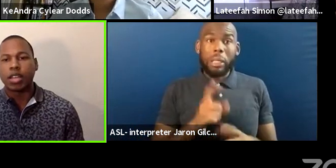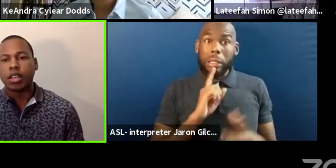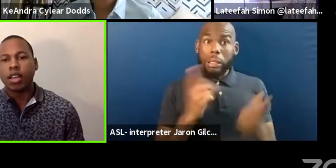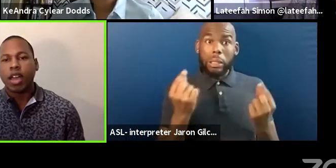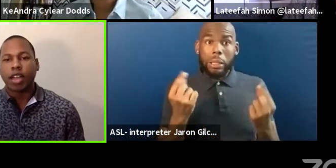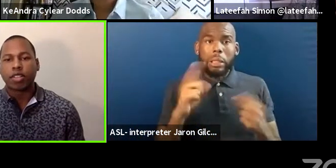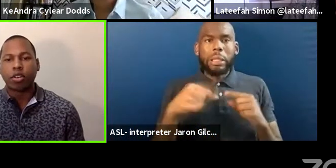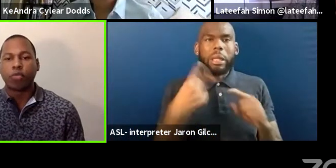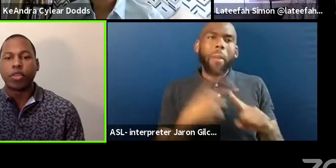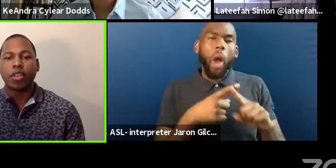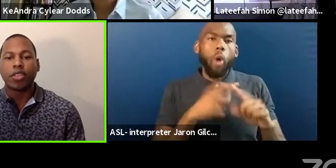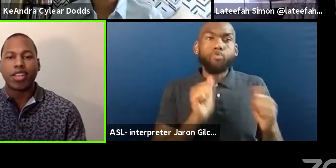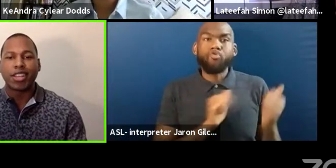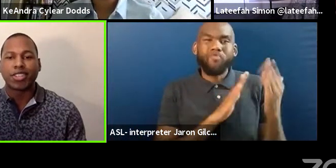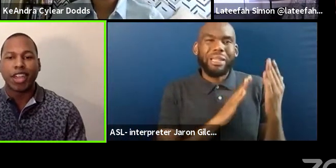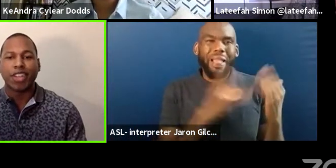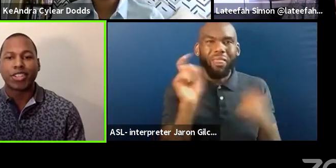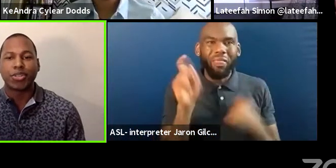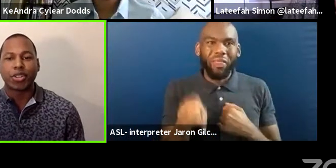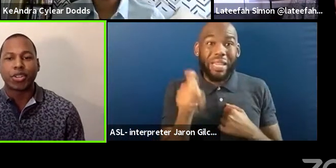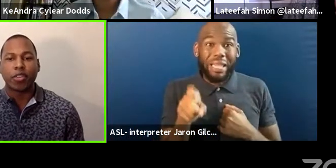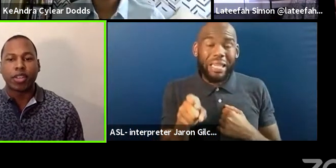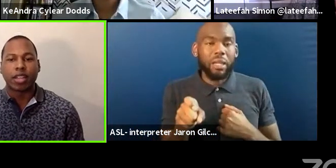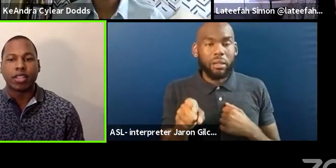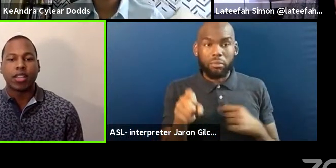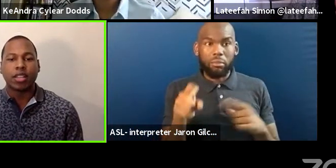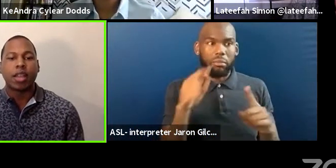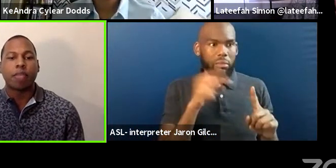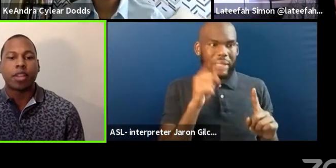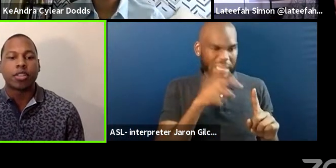the need. And so if we know the need is changing due to